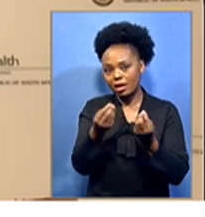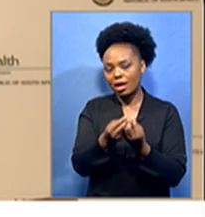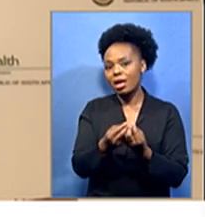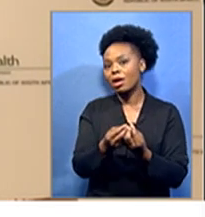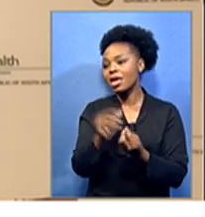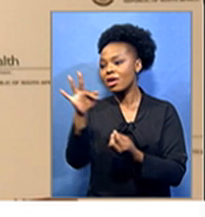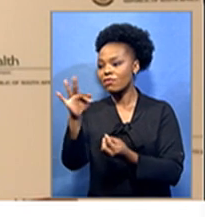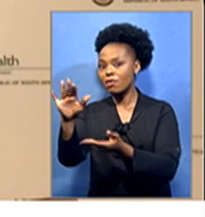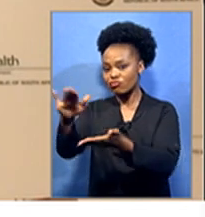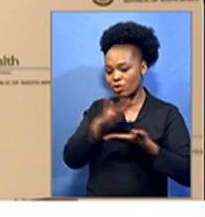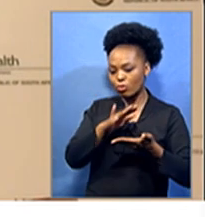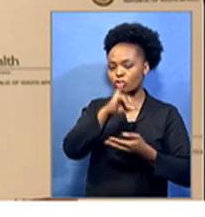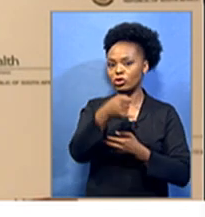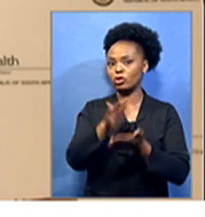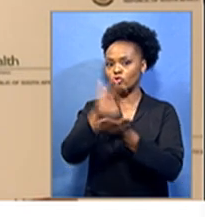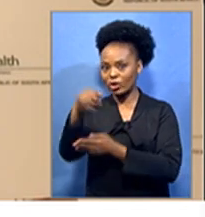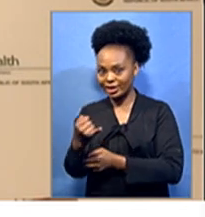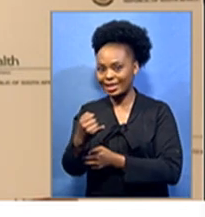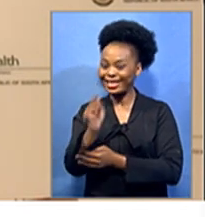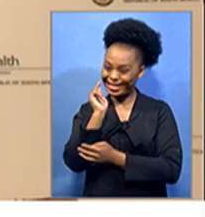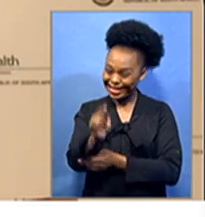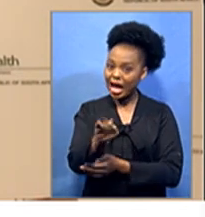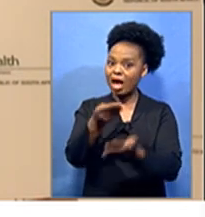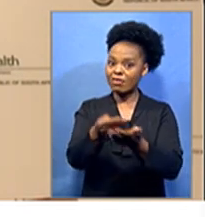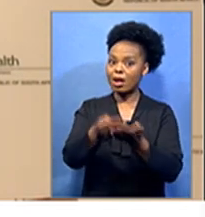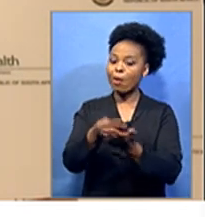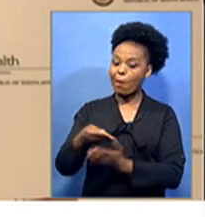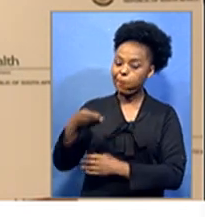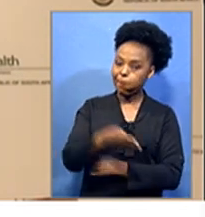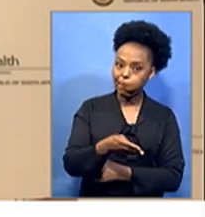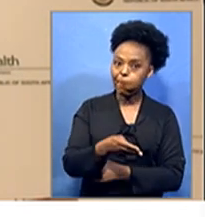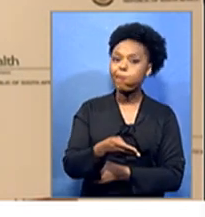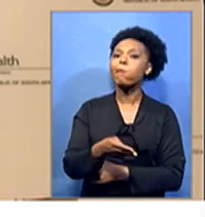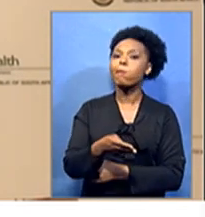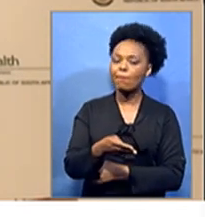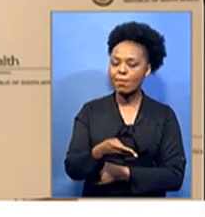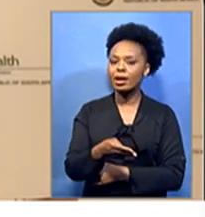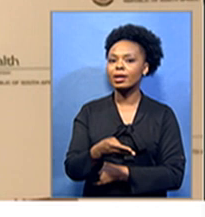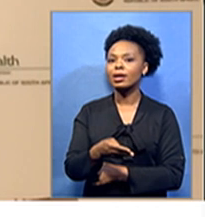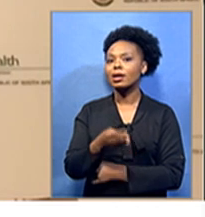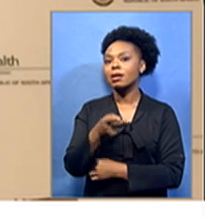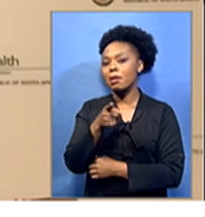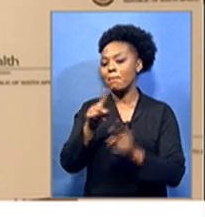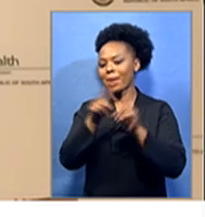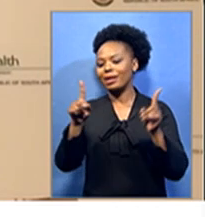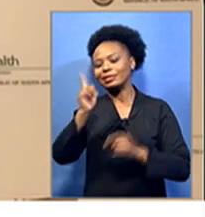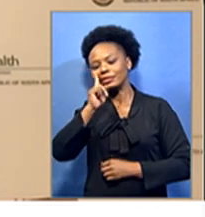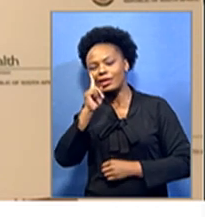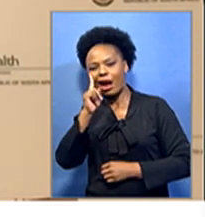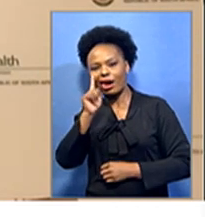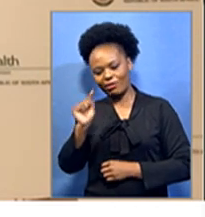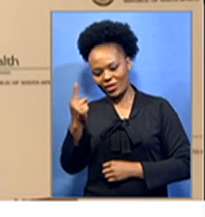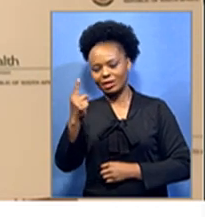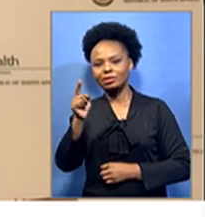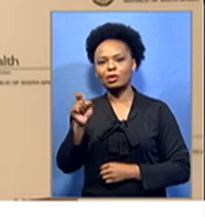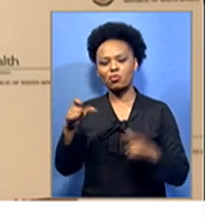from Johnson & Johnson were those which had been earmarked for the trials, which then meant that we can